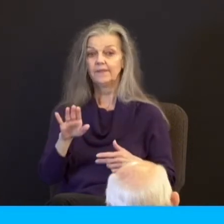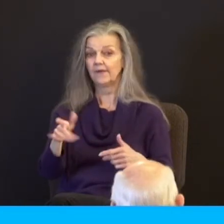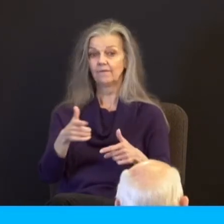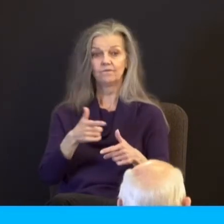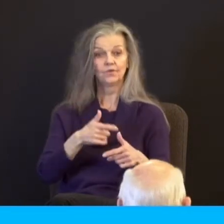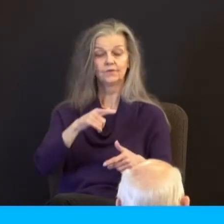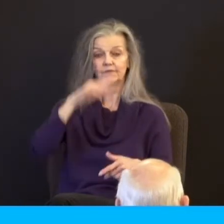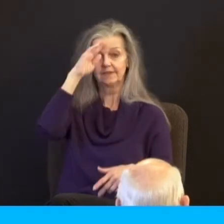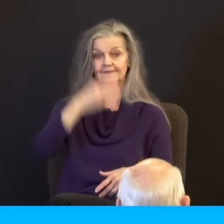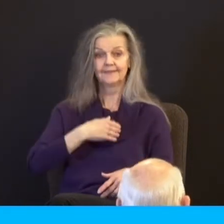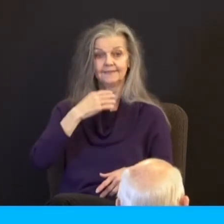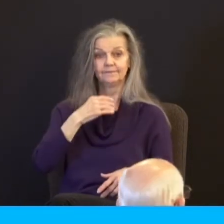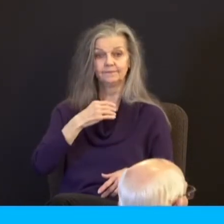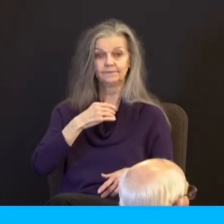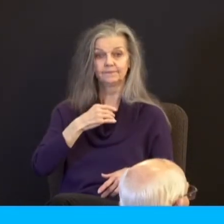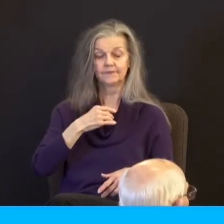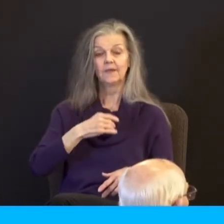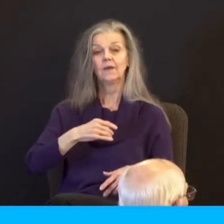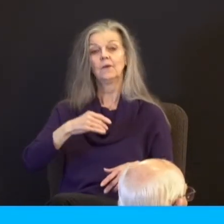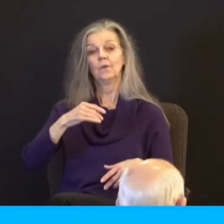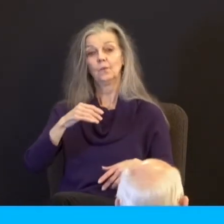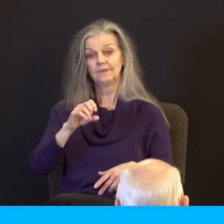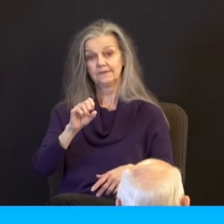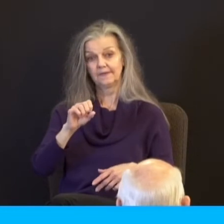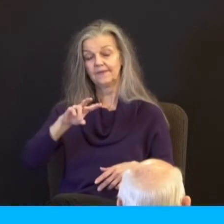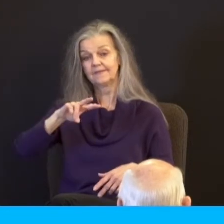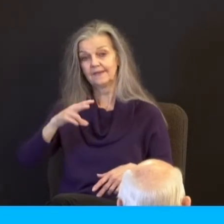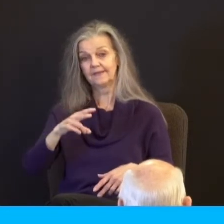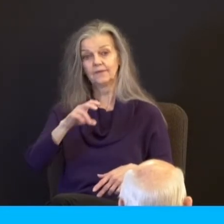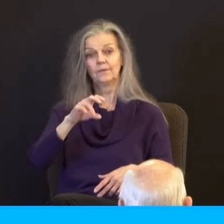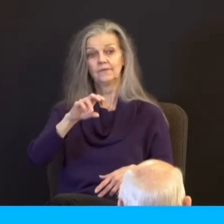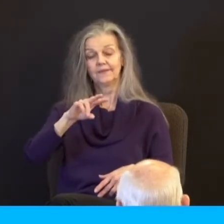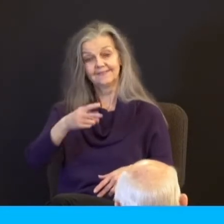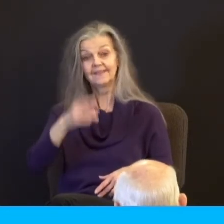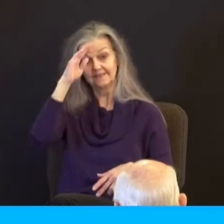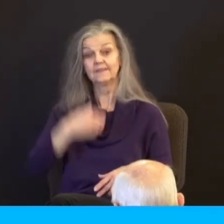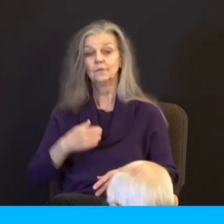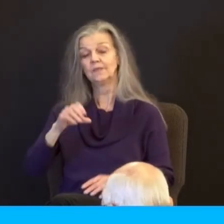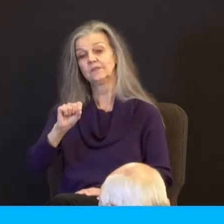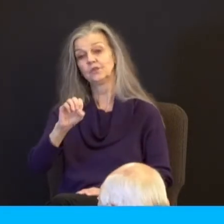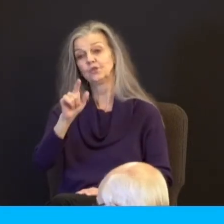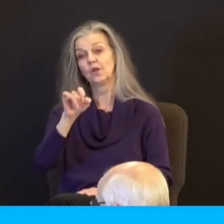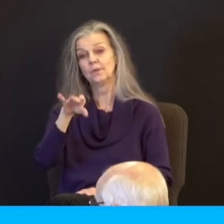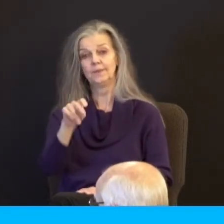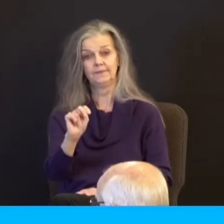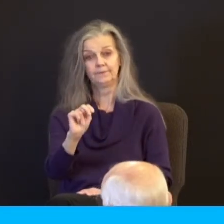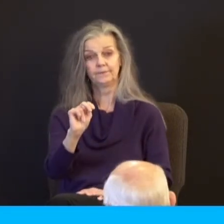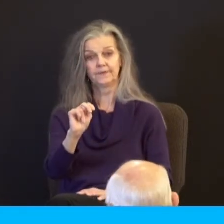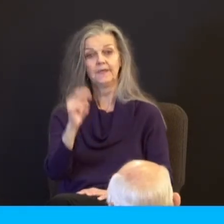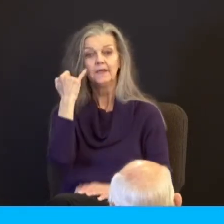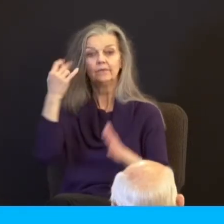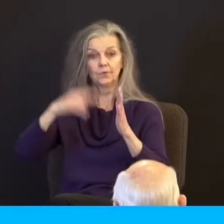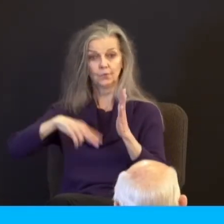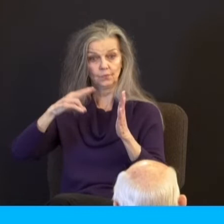Second son was Solomon. Joseph comes from the line of David and Bathsheba producing Solomon. If you've read Jeremiah, you